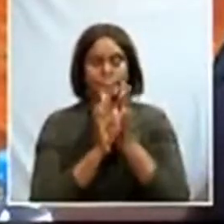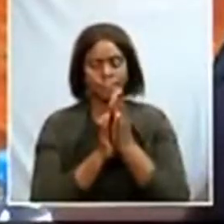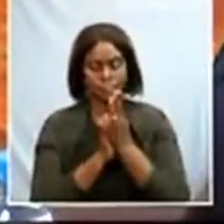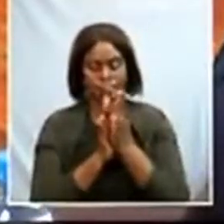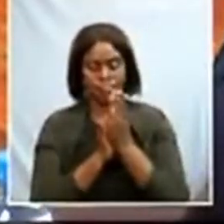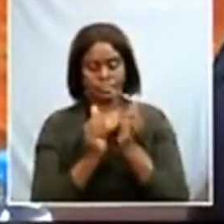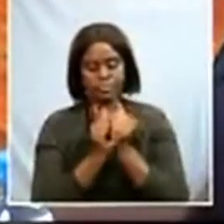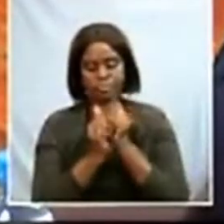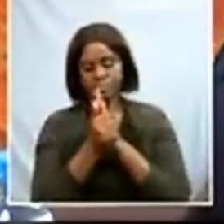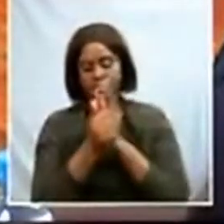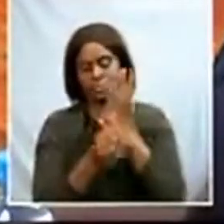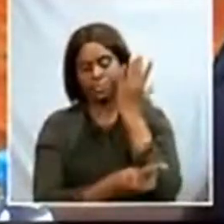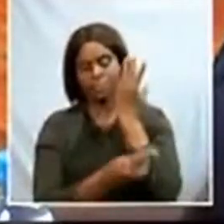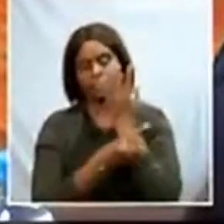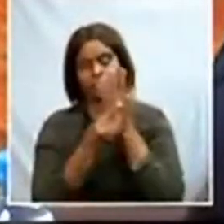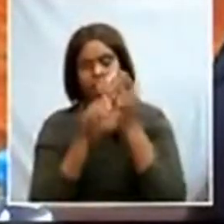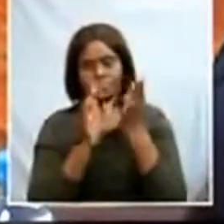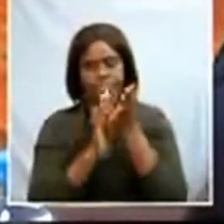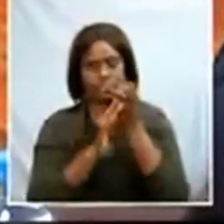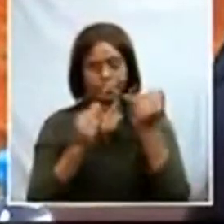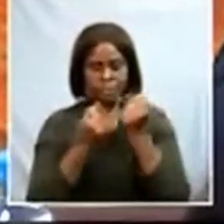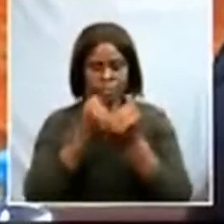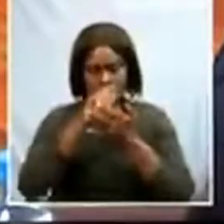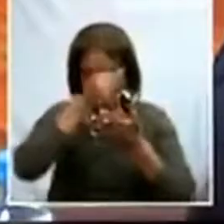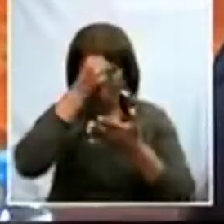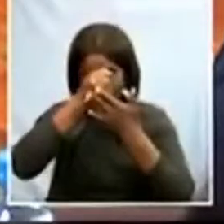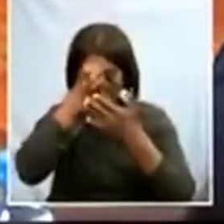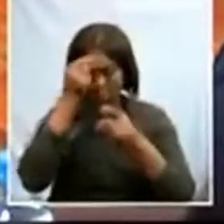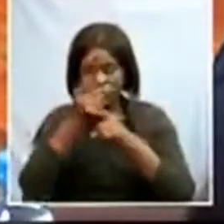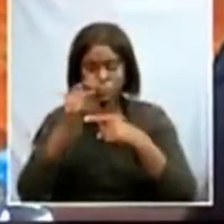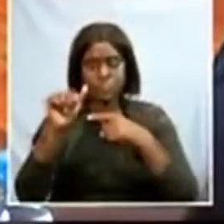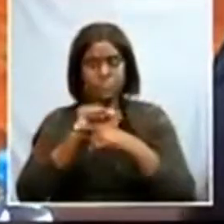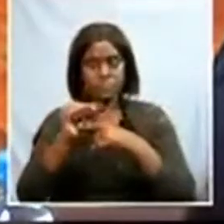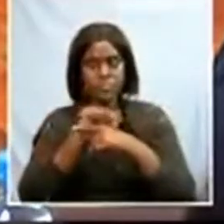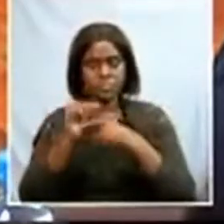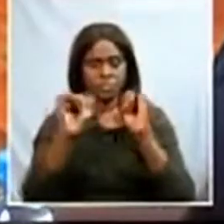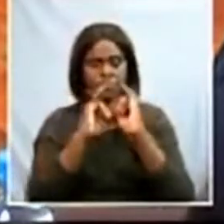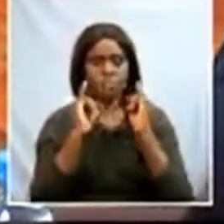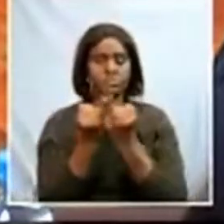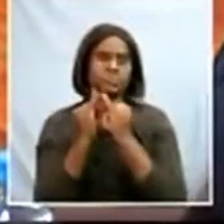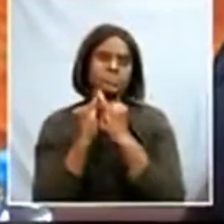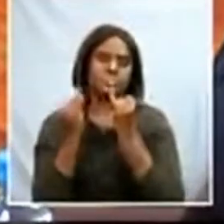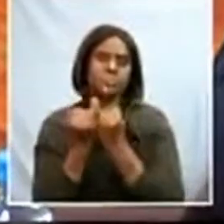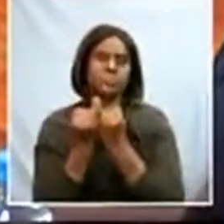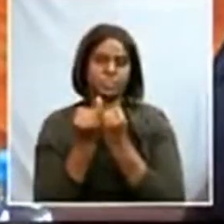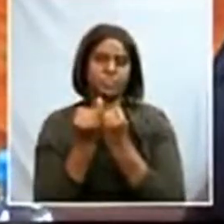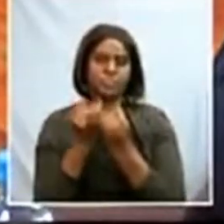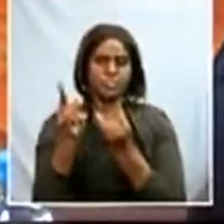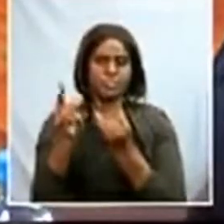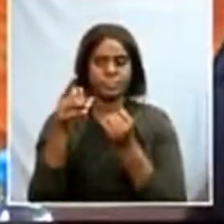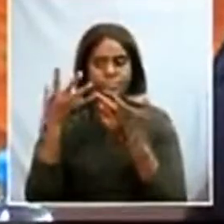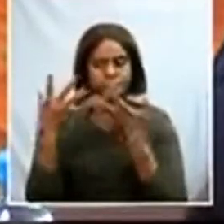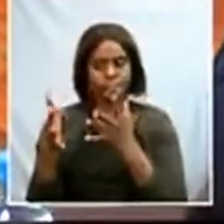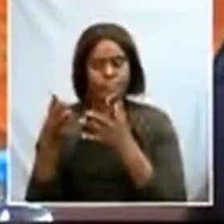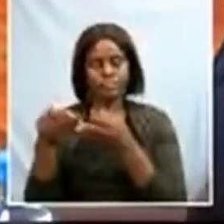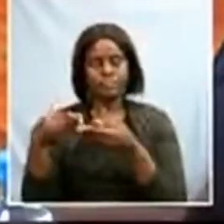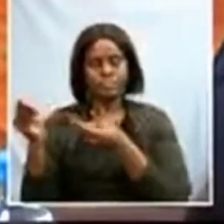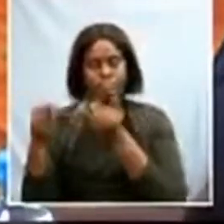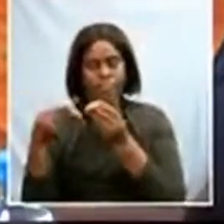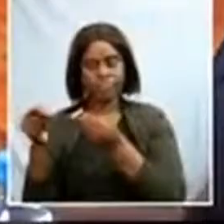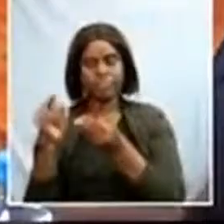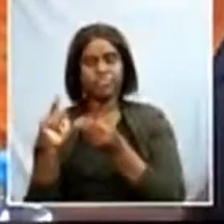and skills development bursaries, students withdrawn from training institution, that is waste for